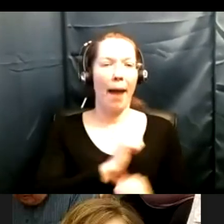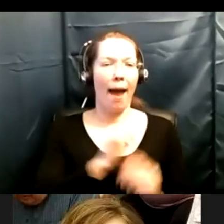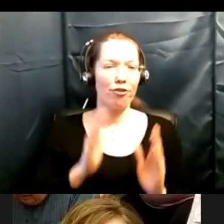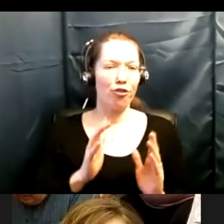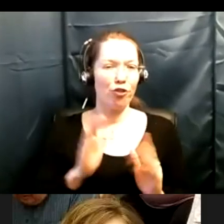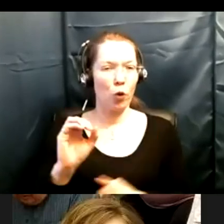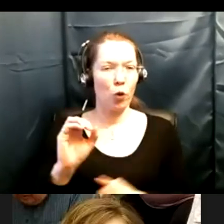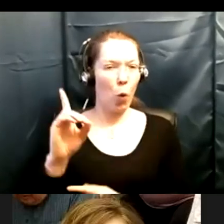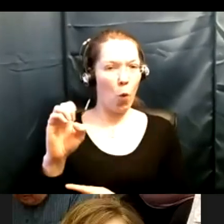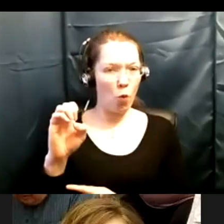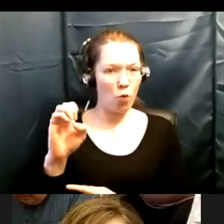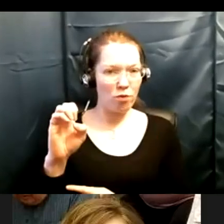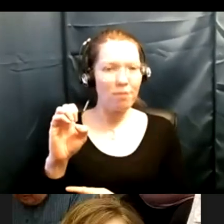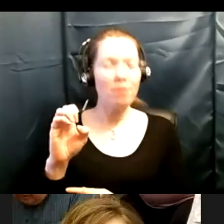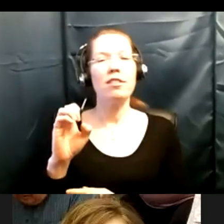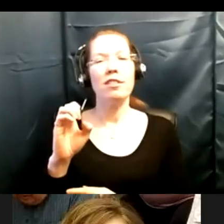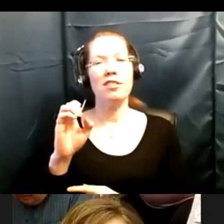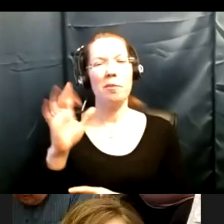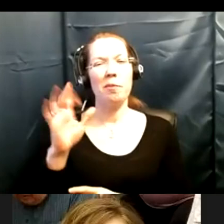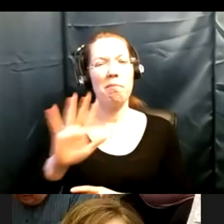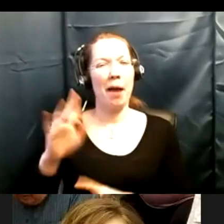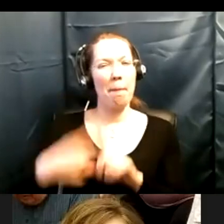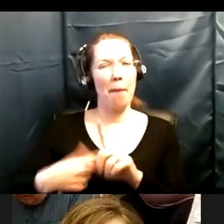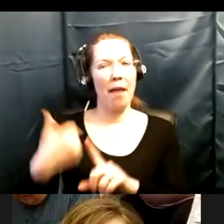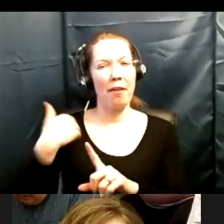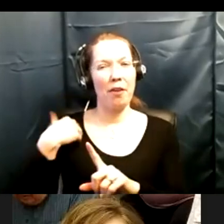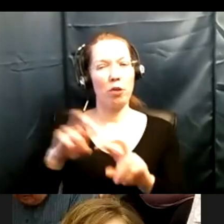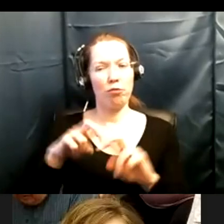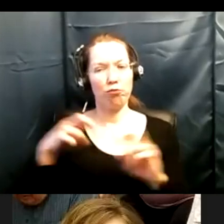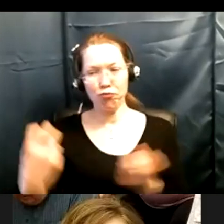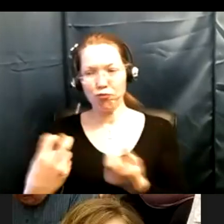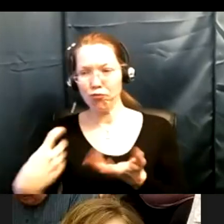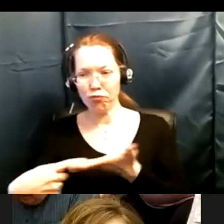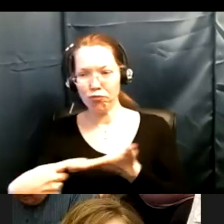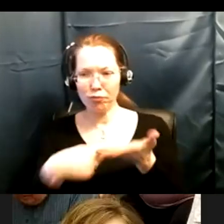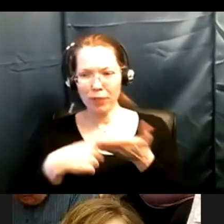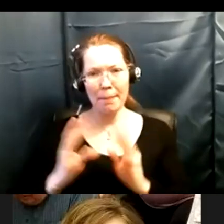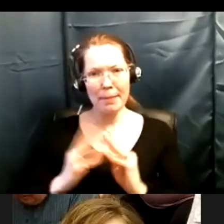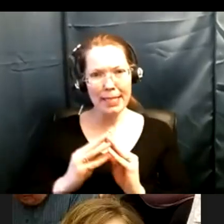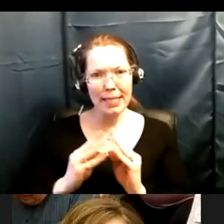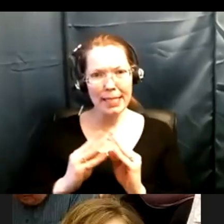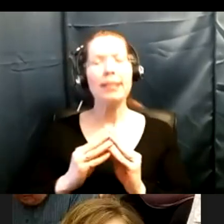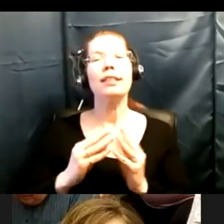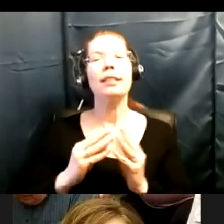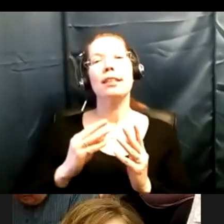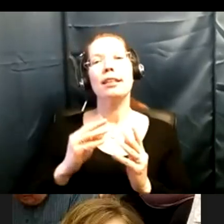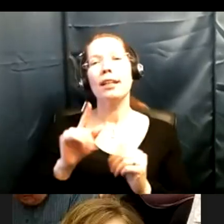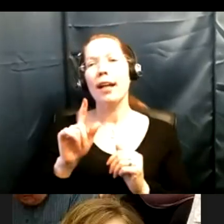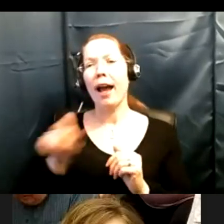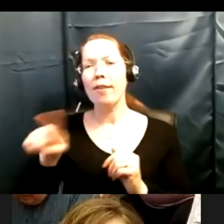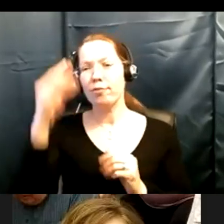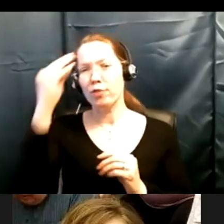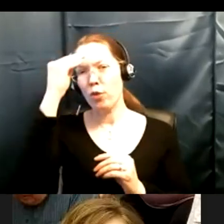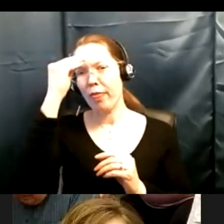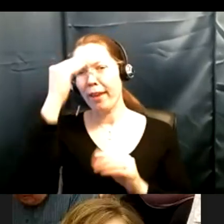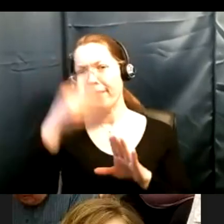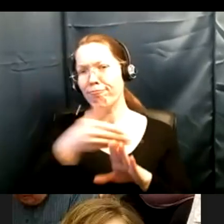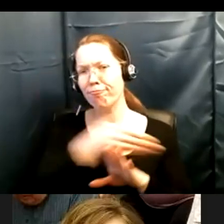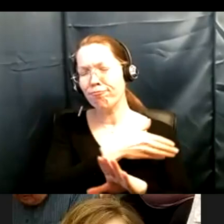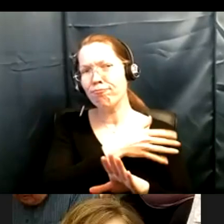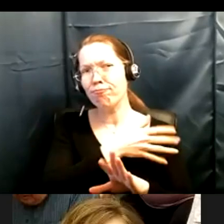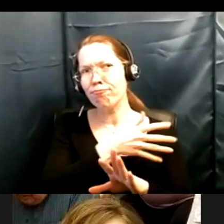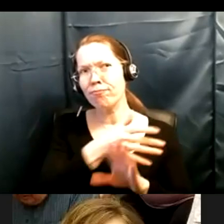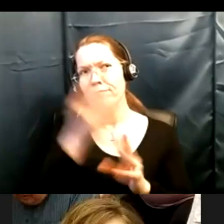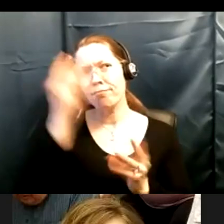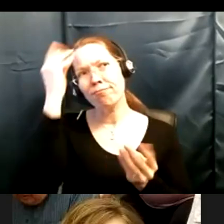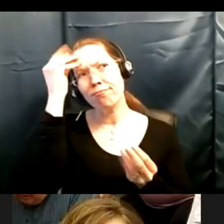a little over a month ago, we sat with all of our tech ambassadors in a meeting, and I had asked them to think ahead of time about what it